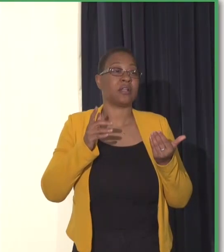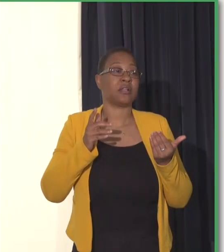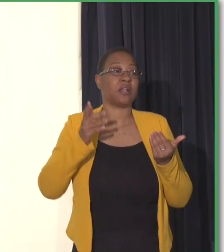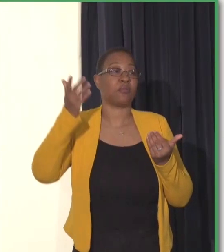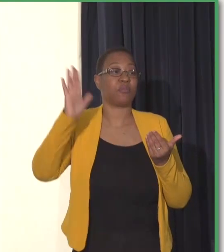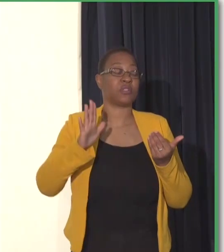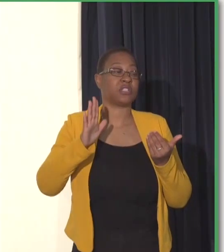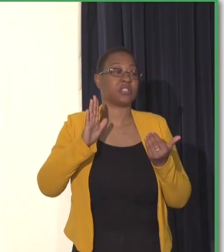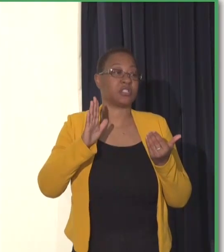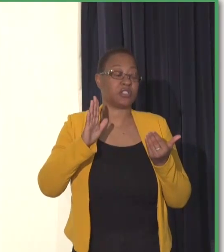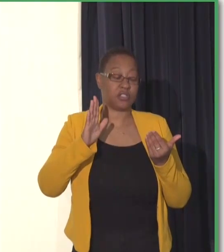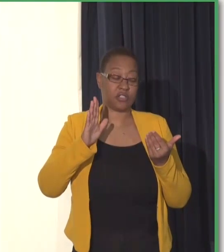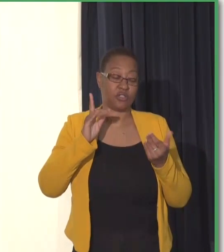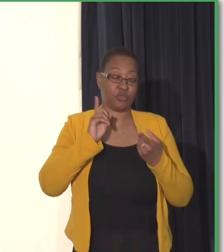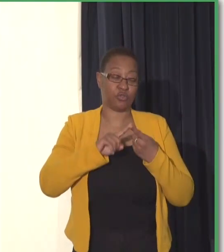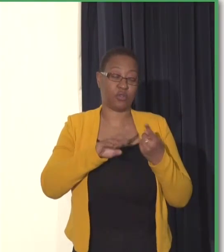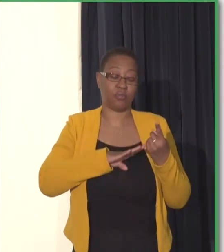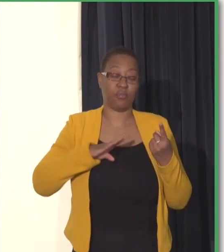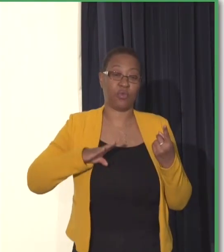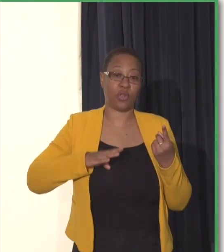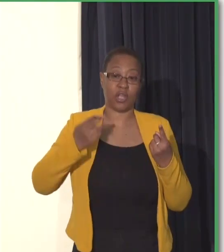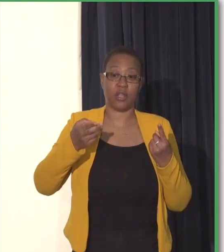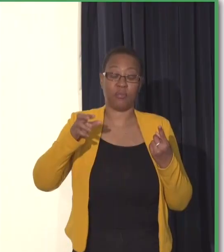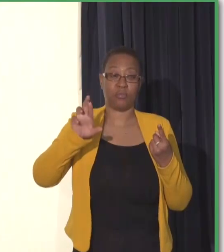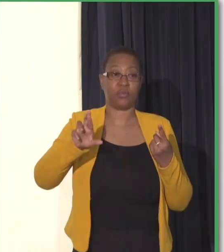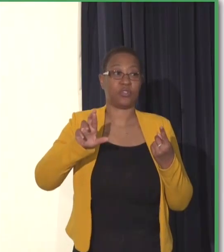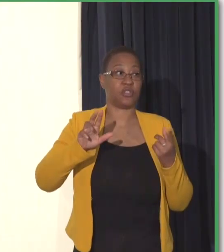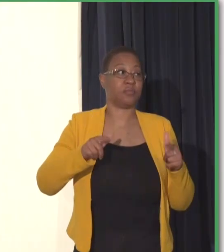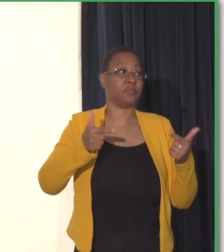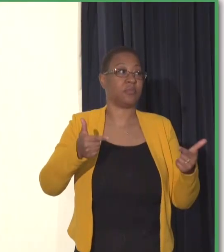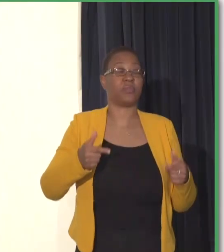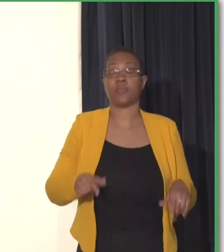presentation to the board, the Human Resource Bureau, it's your time.